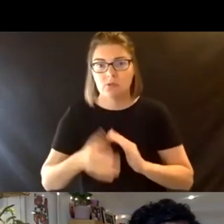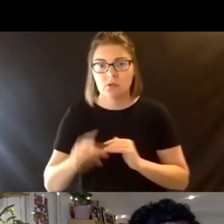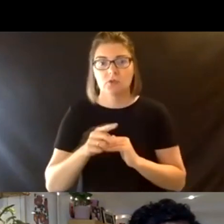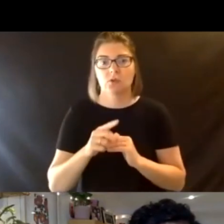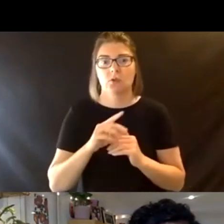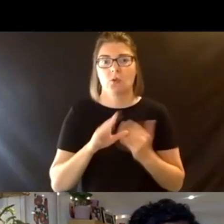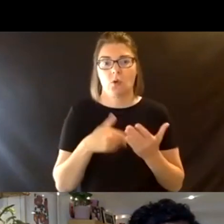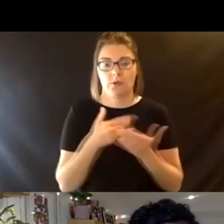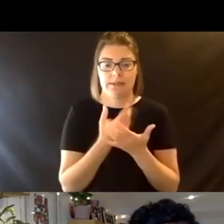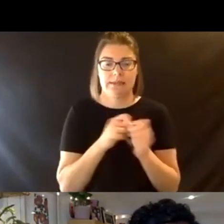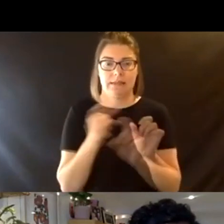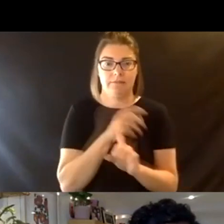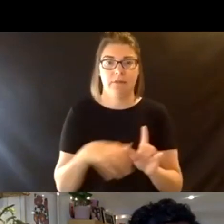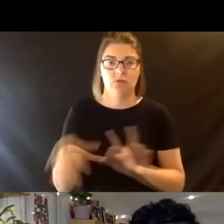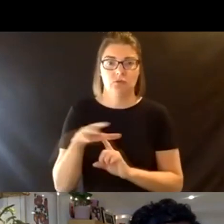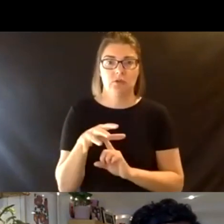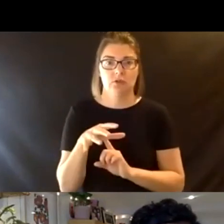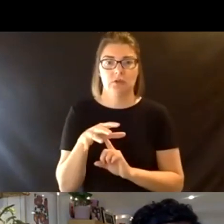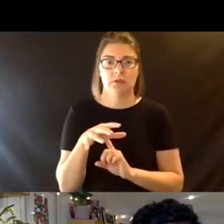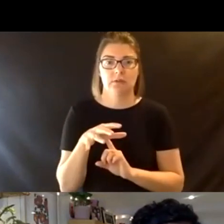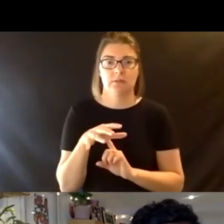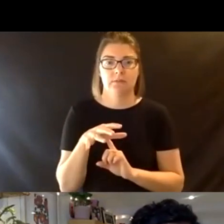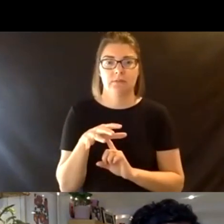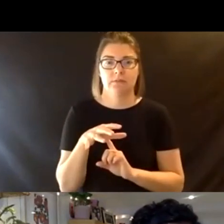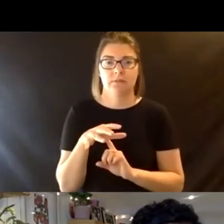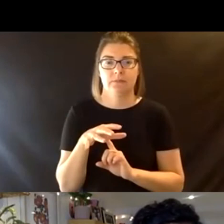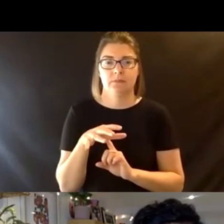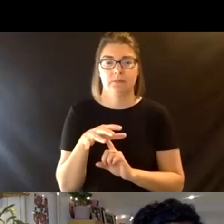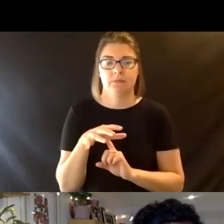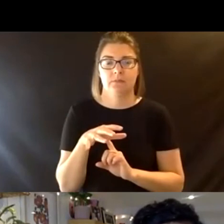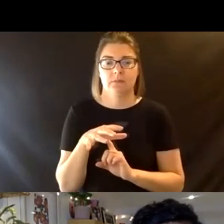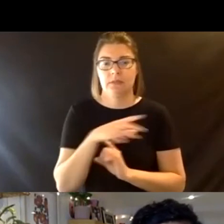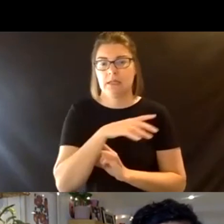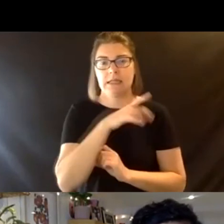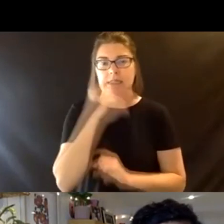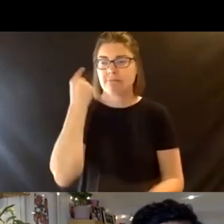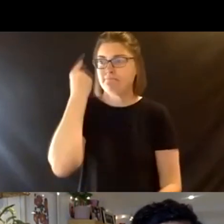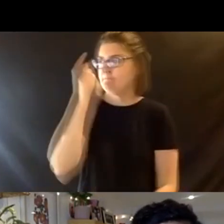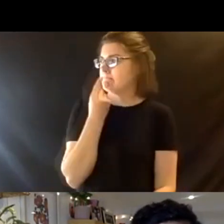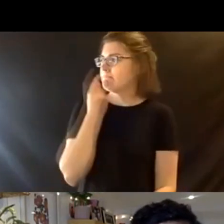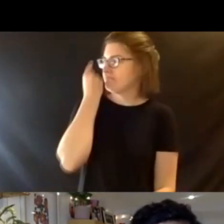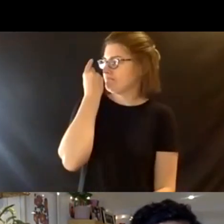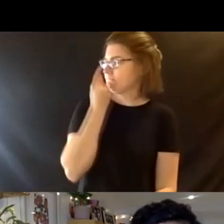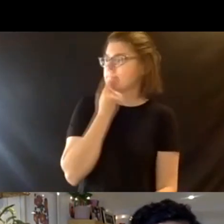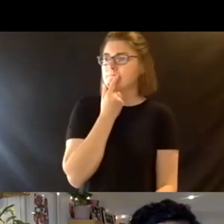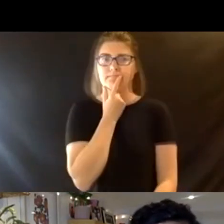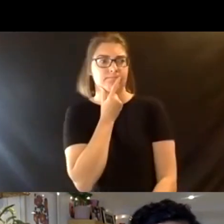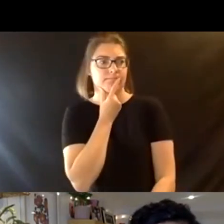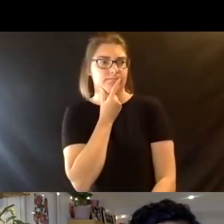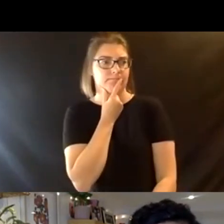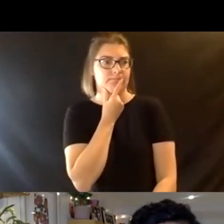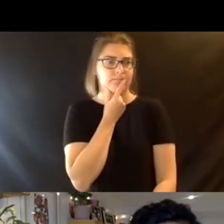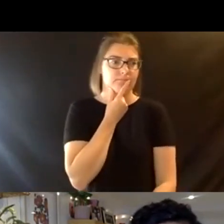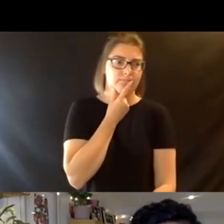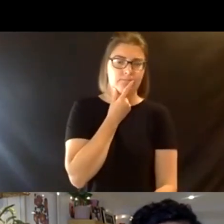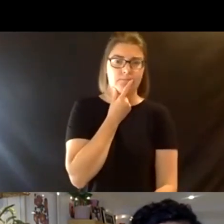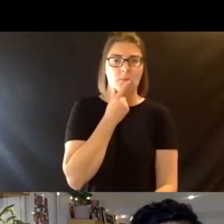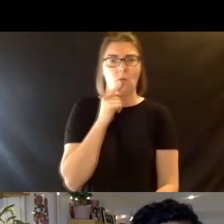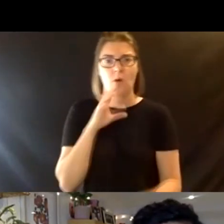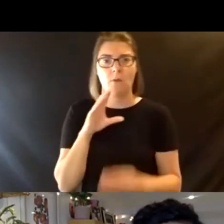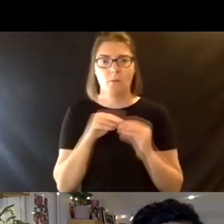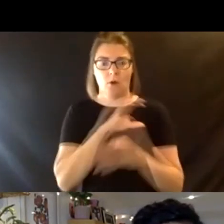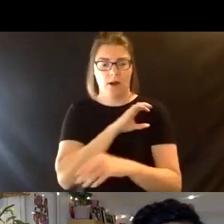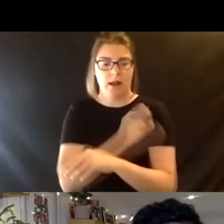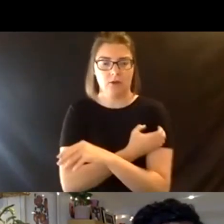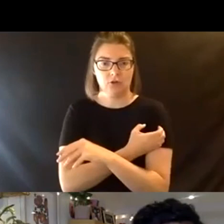all safe interactions and that he never has to wonder or he never has to put into any extra energy or effort